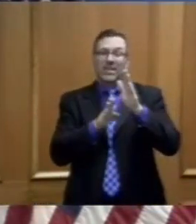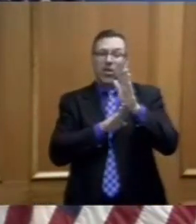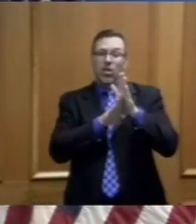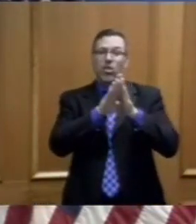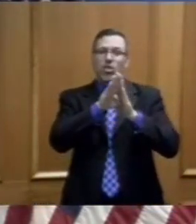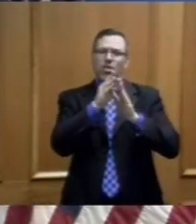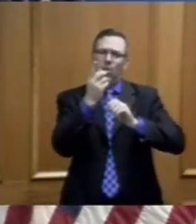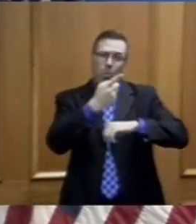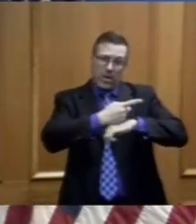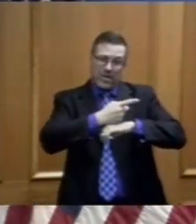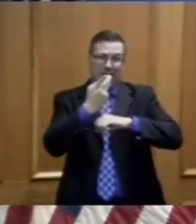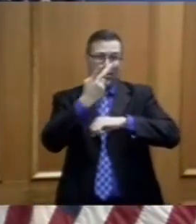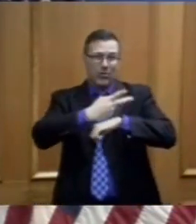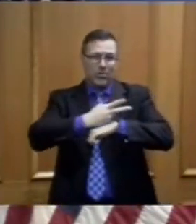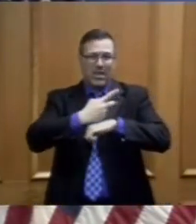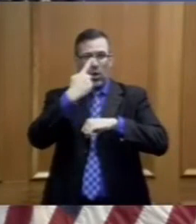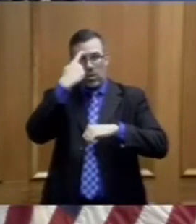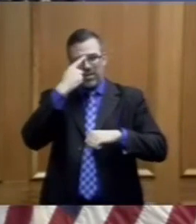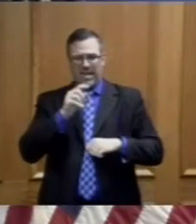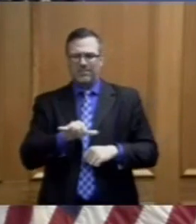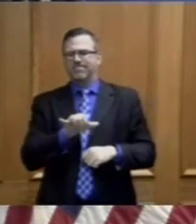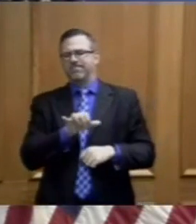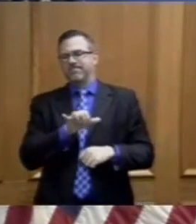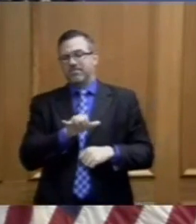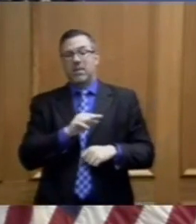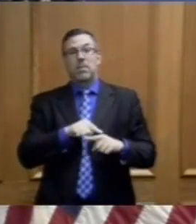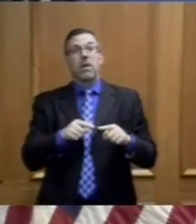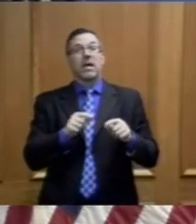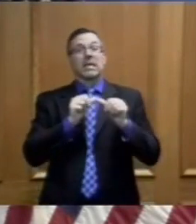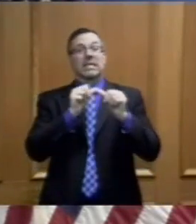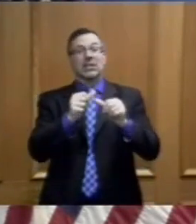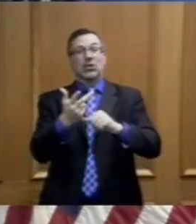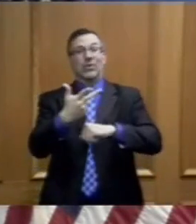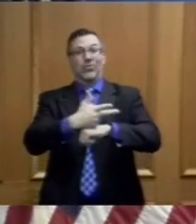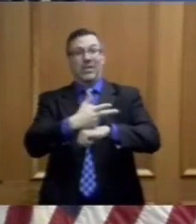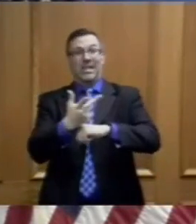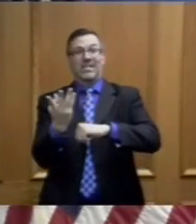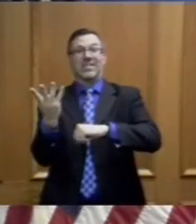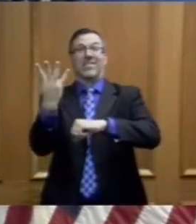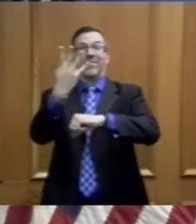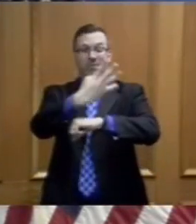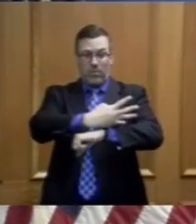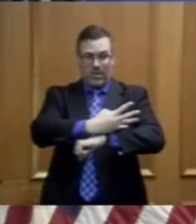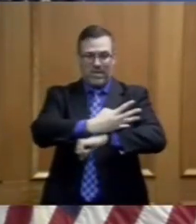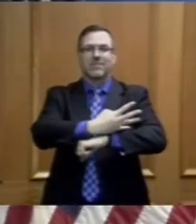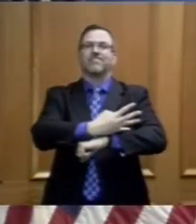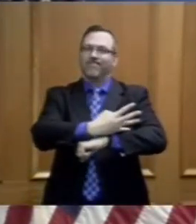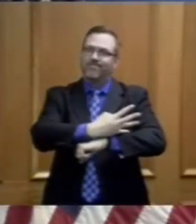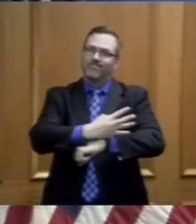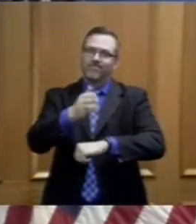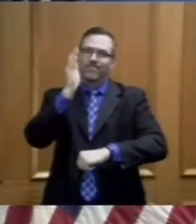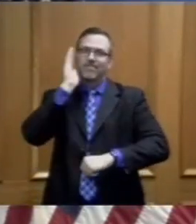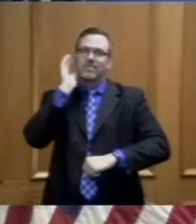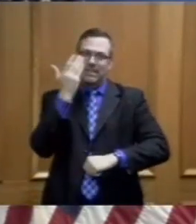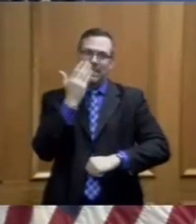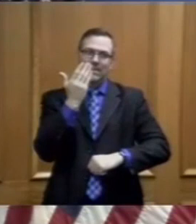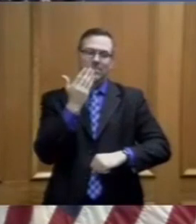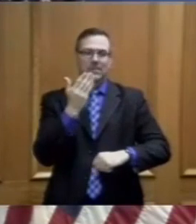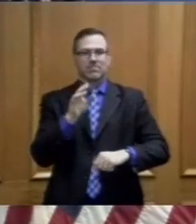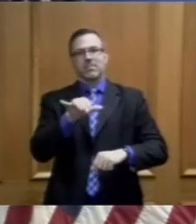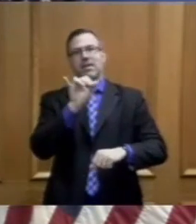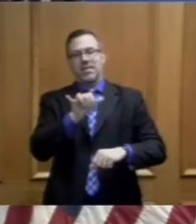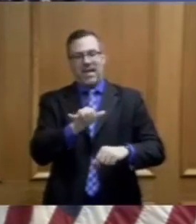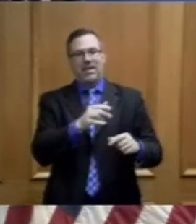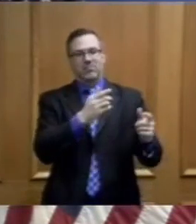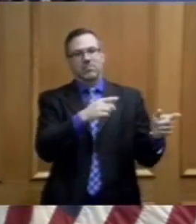determine a trend, but when you start seeing 3 or 4 days, it looks like a trend for certain, and we don't have time to wait for a